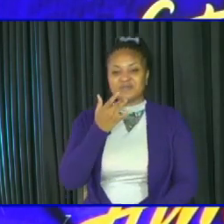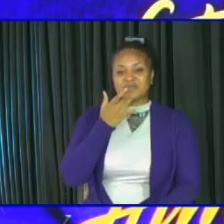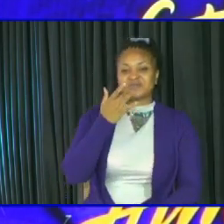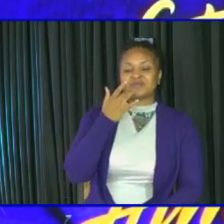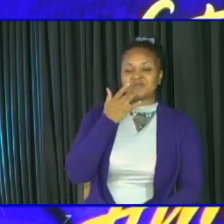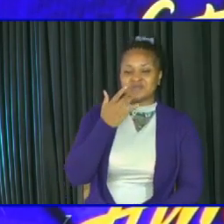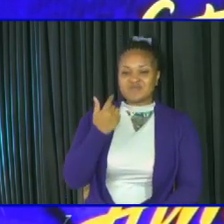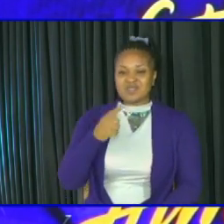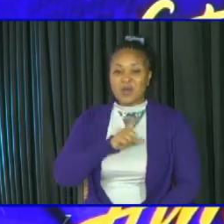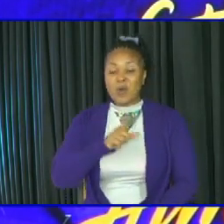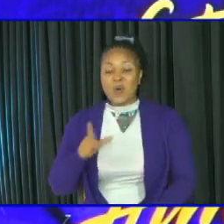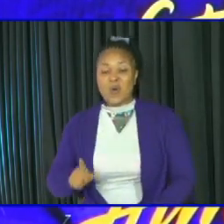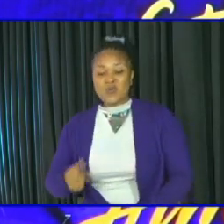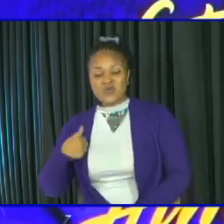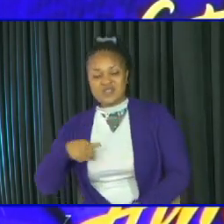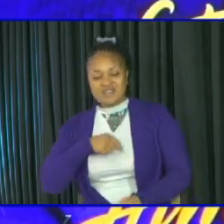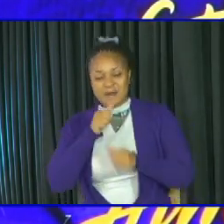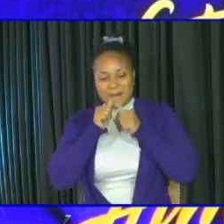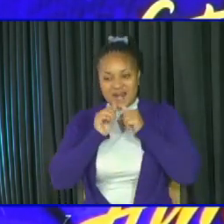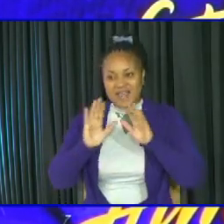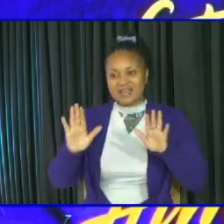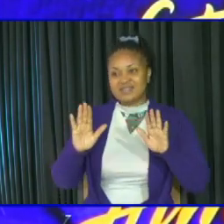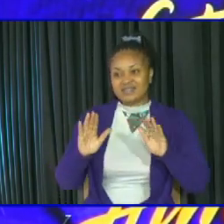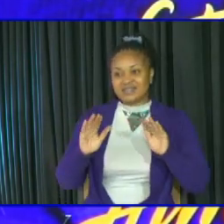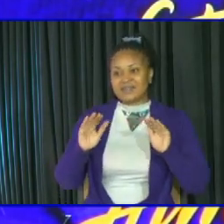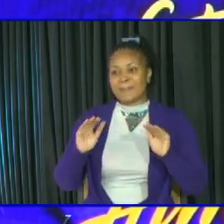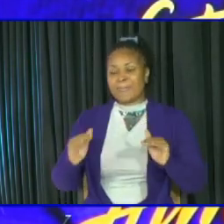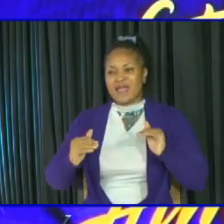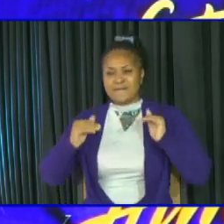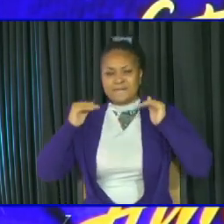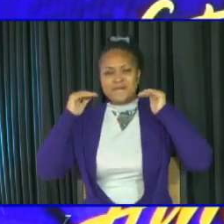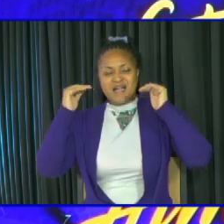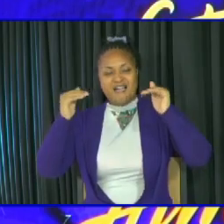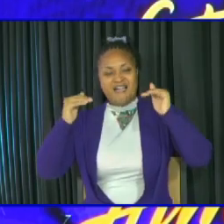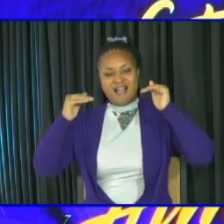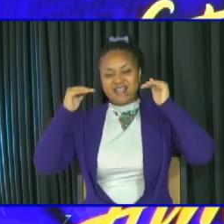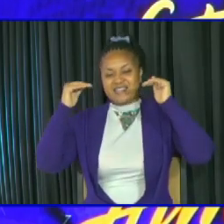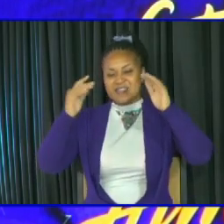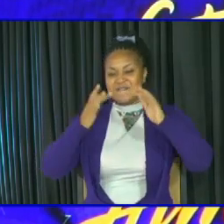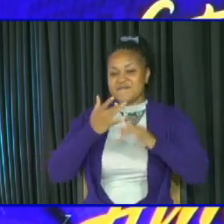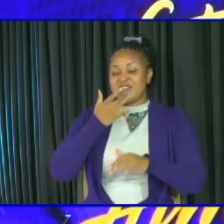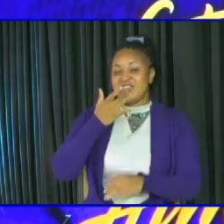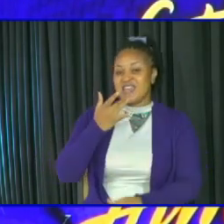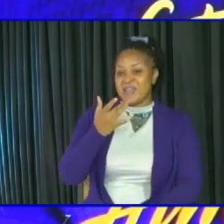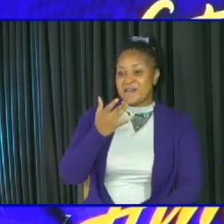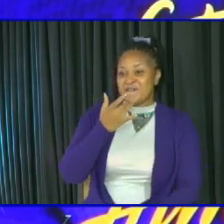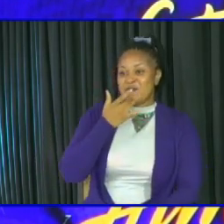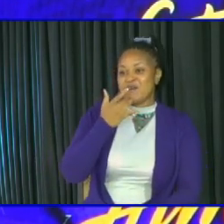favored. Lord, we are blessed and highly